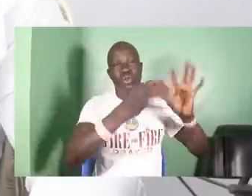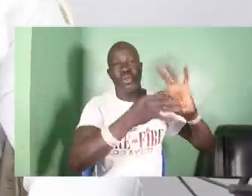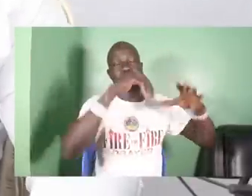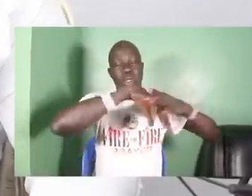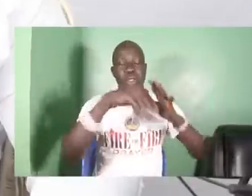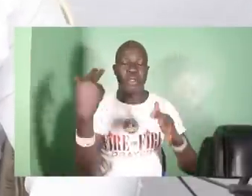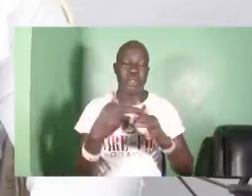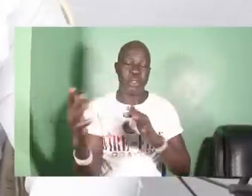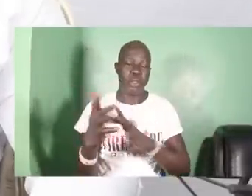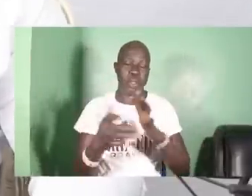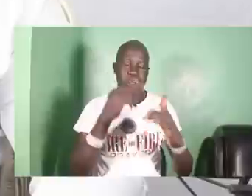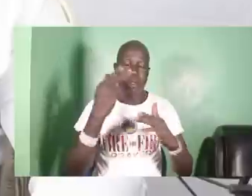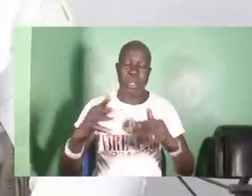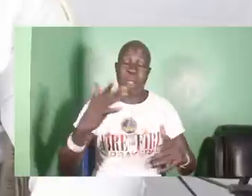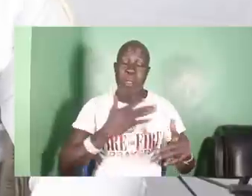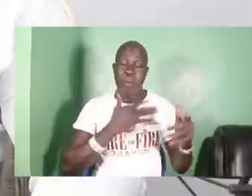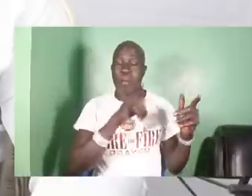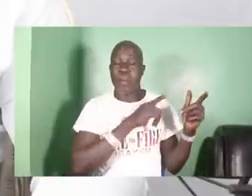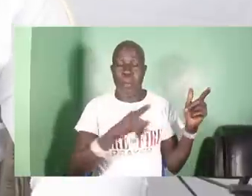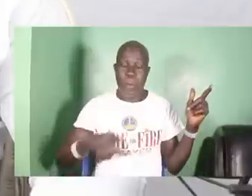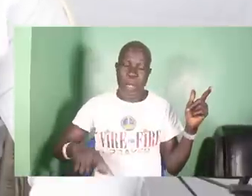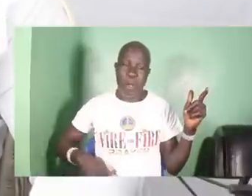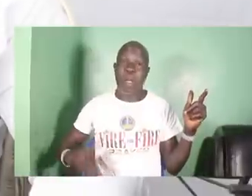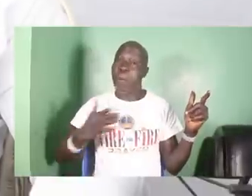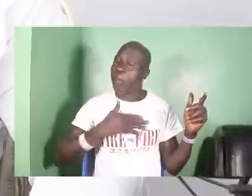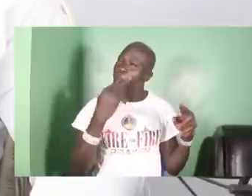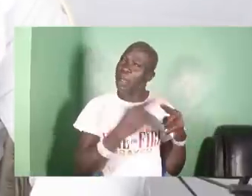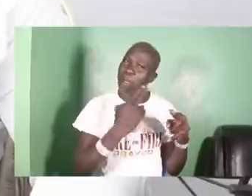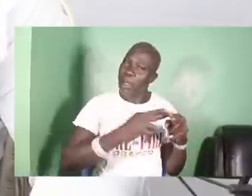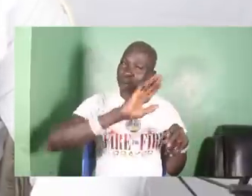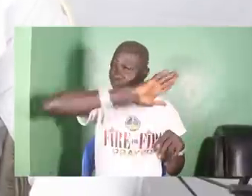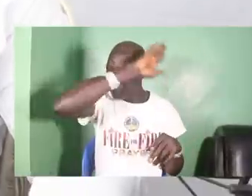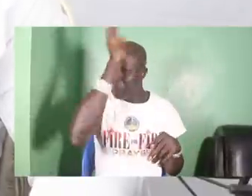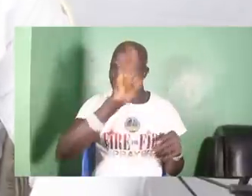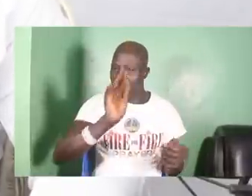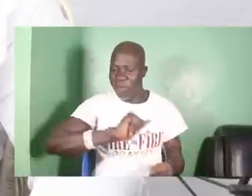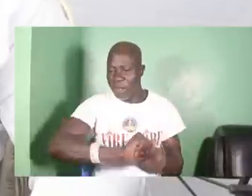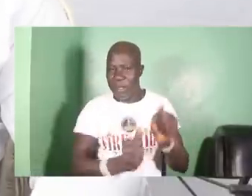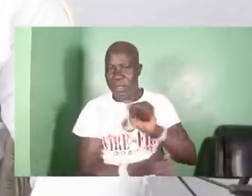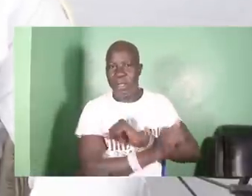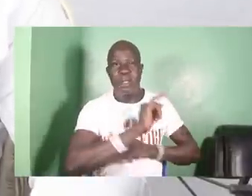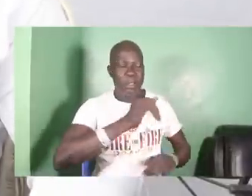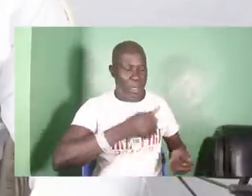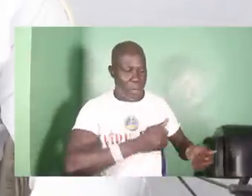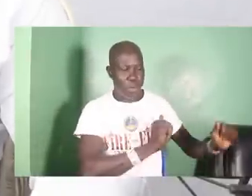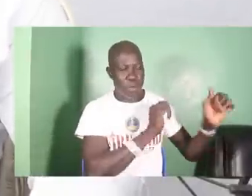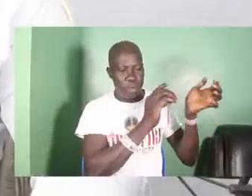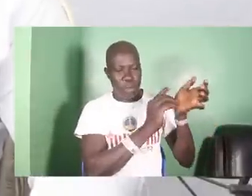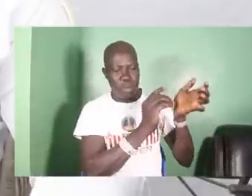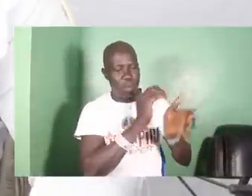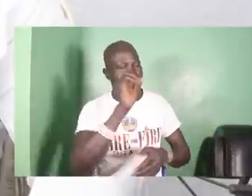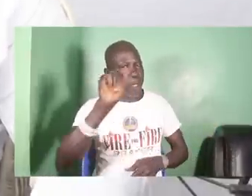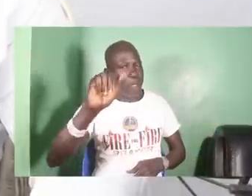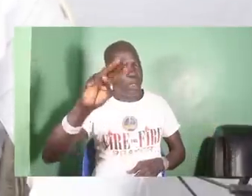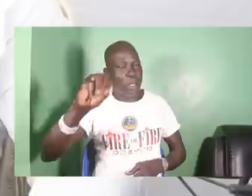Yes. In Jesus' name alone. My name never changed. Apostle. He's apostle. Dr.